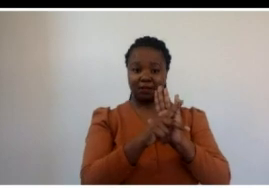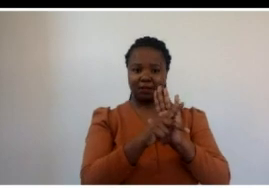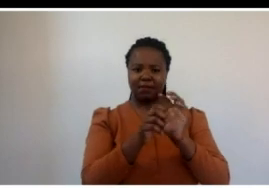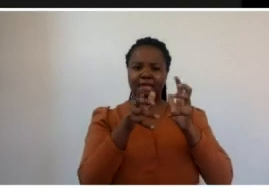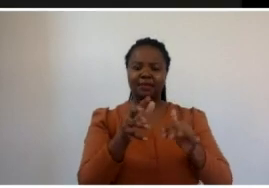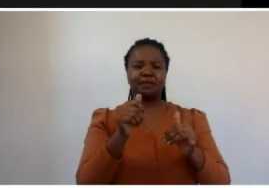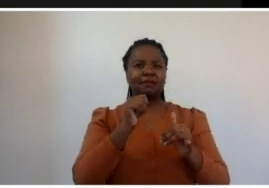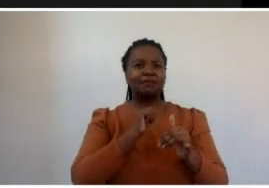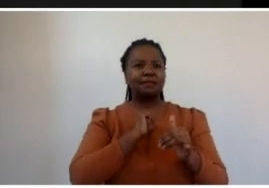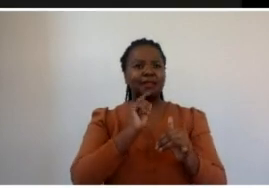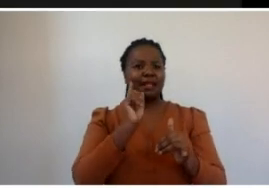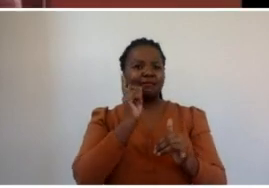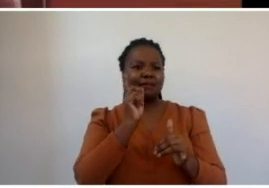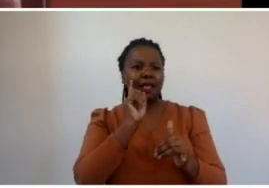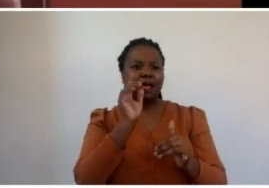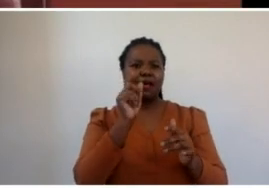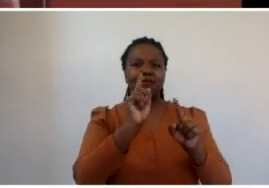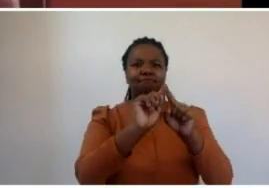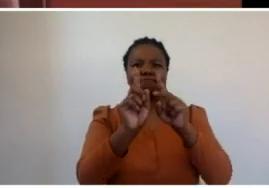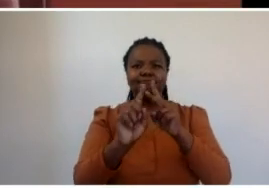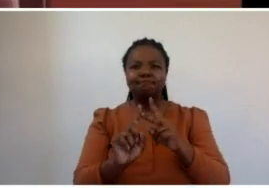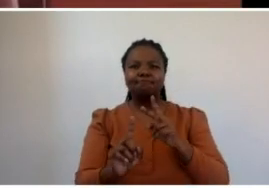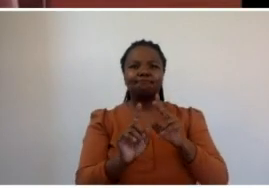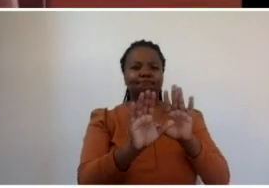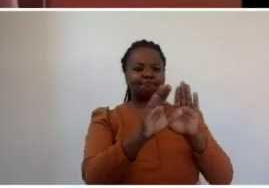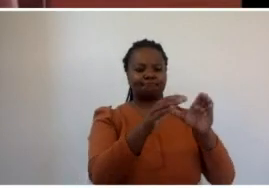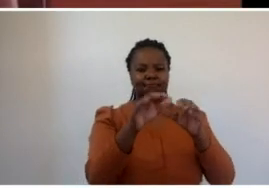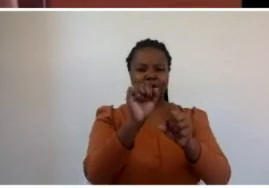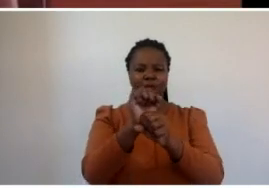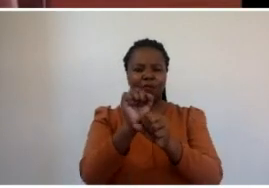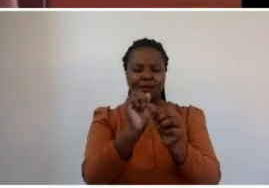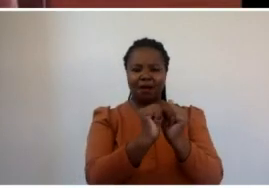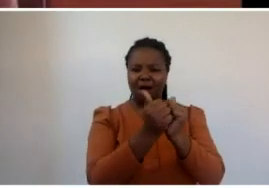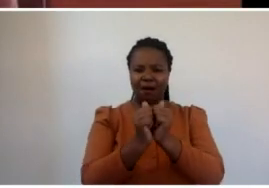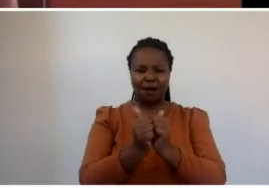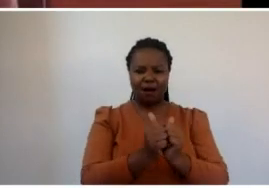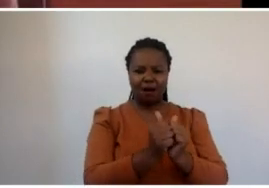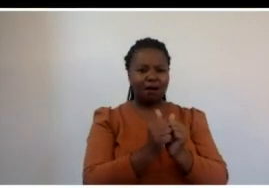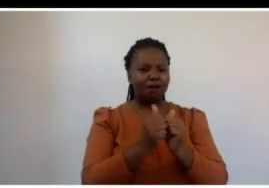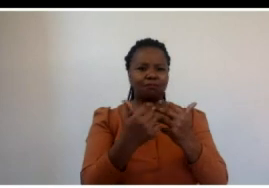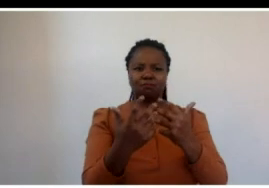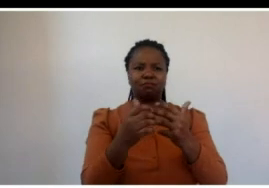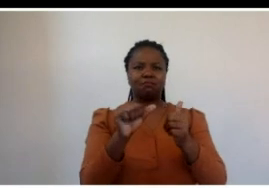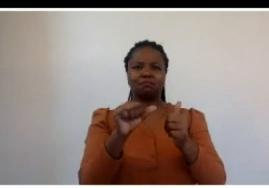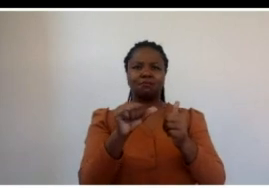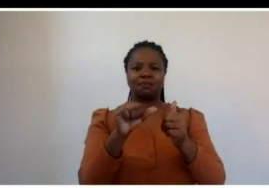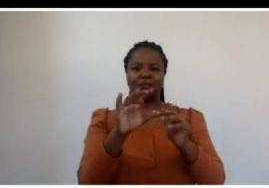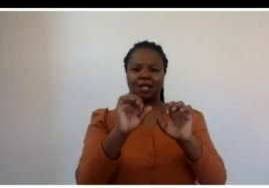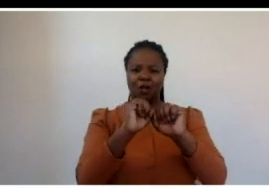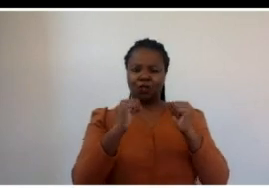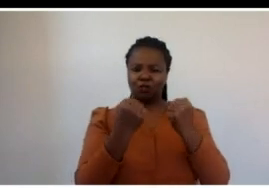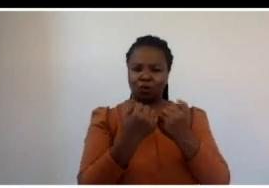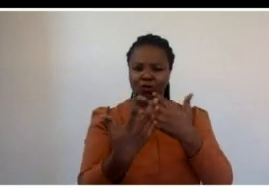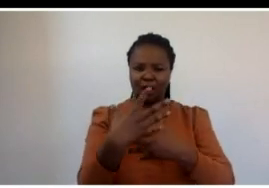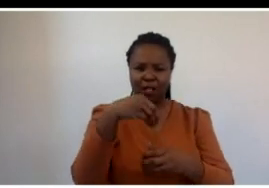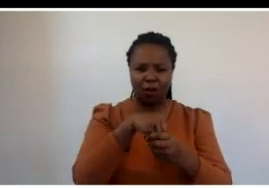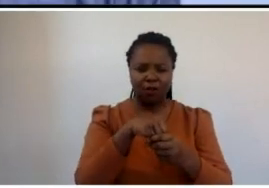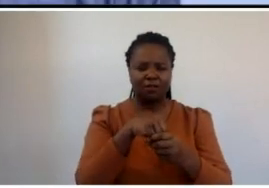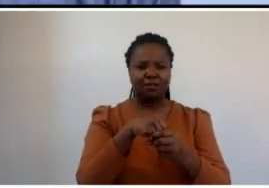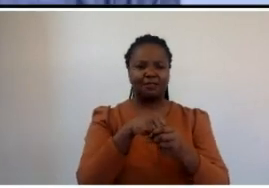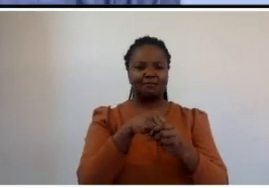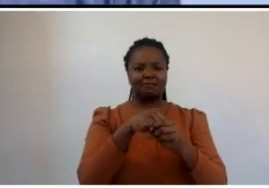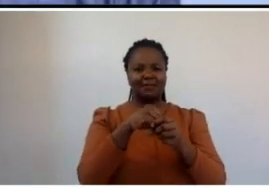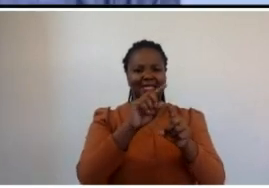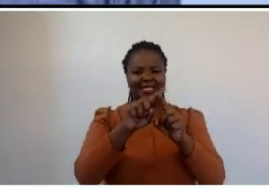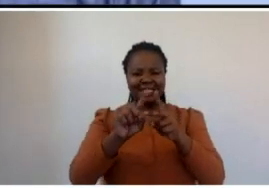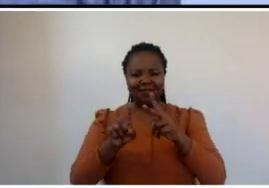inclusion in education is obviously a subset of social inclusion across lots of areas. We heard this from Ms. Triggs